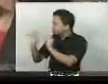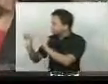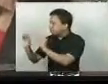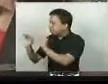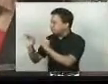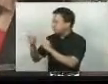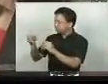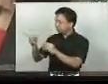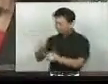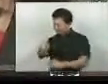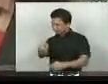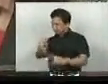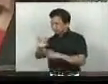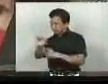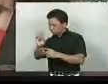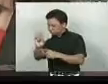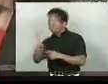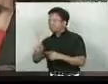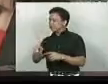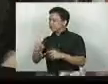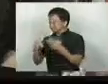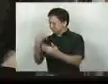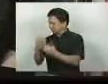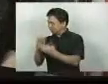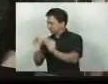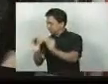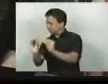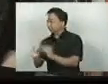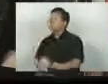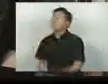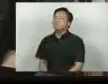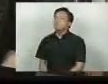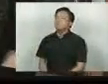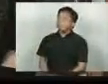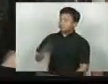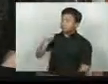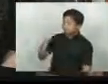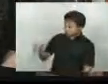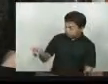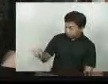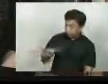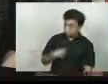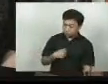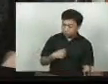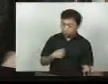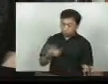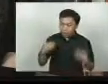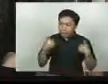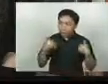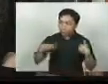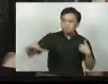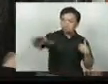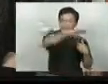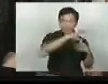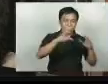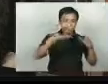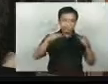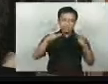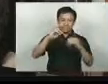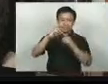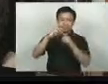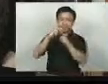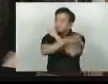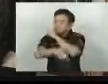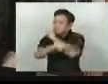this simple thing could help. But Jean, can you be all over our 40 provincial cities who are watching